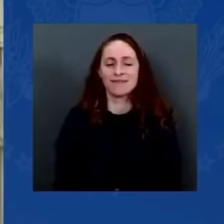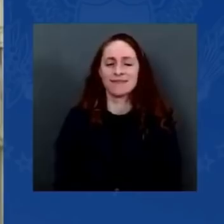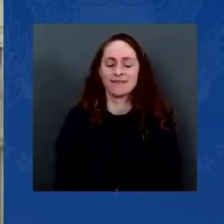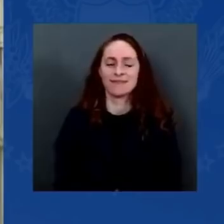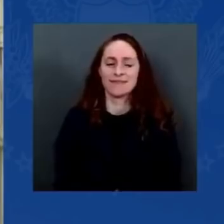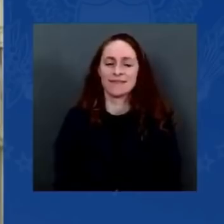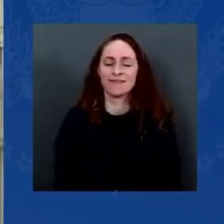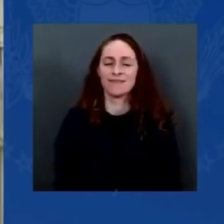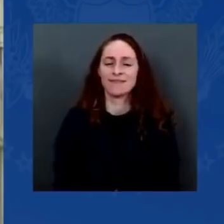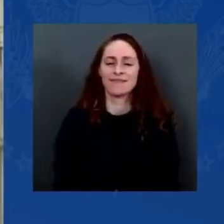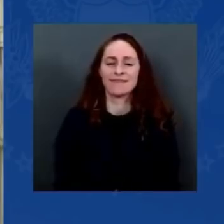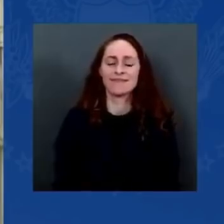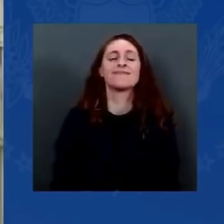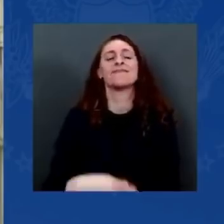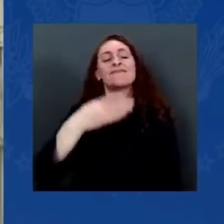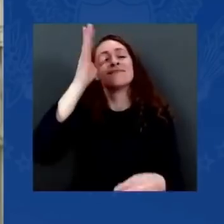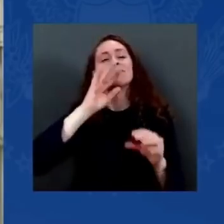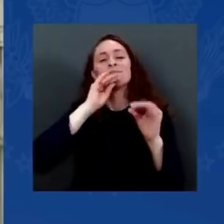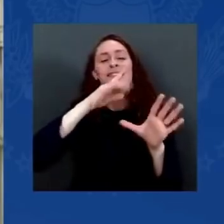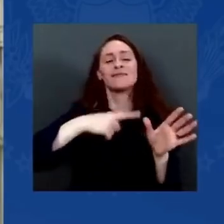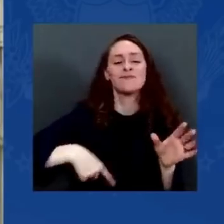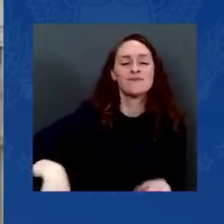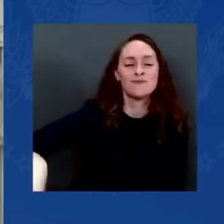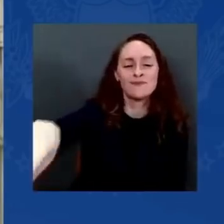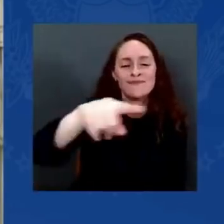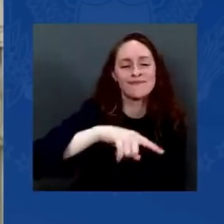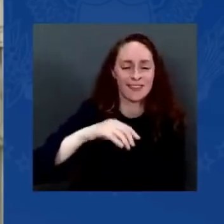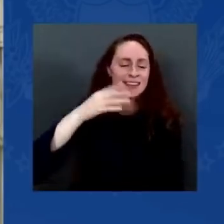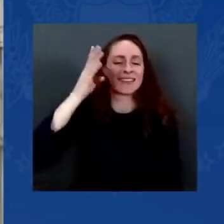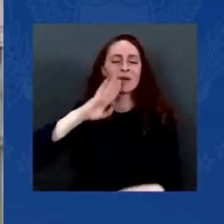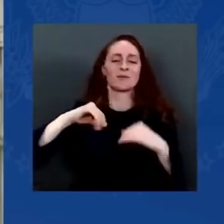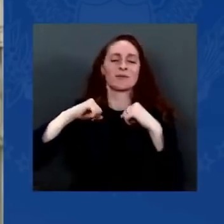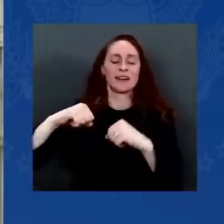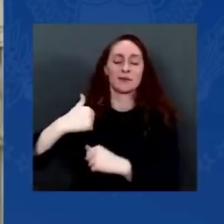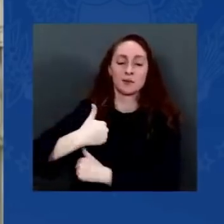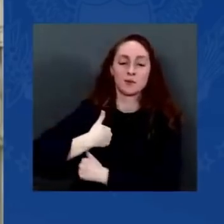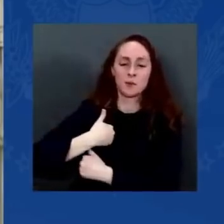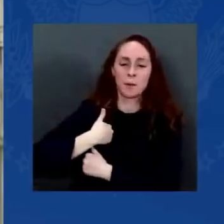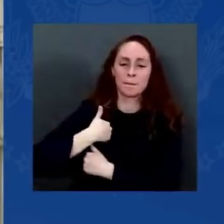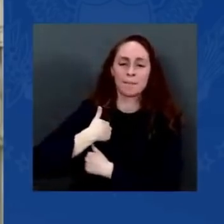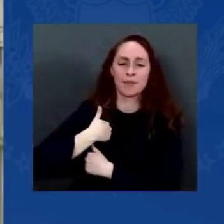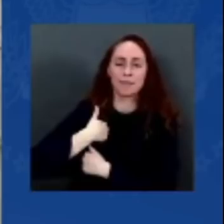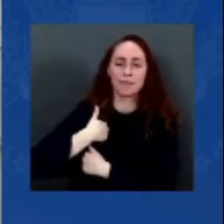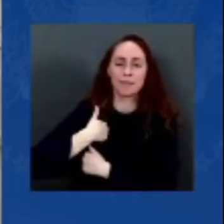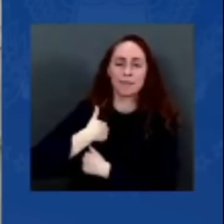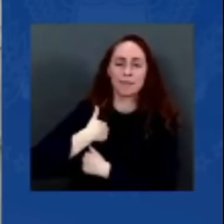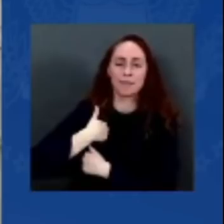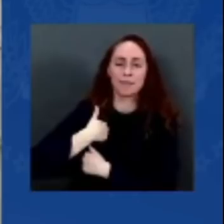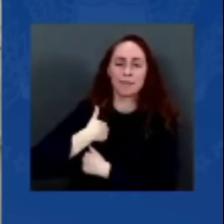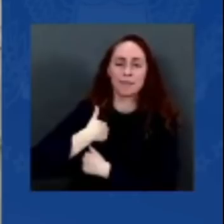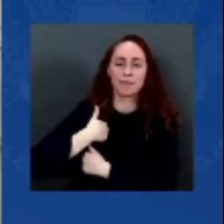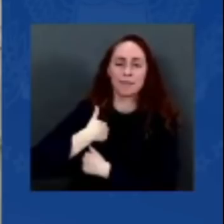all, and may God protect our troops. And happy holidays. God love you all. Thank you. So that